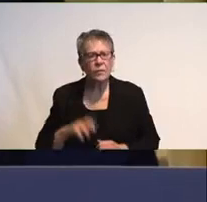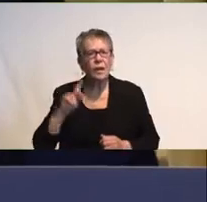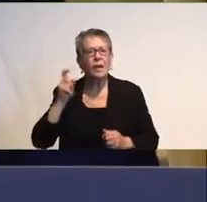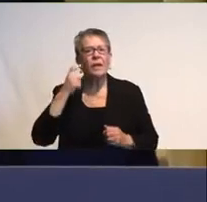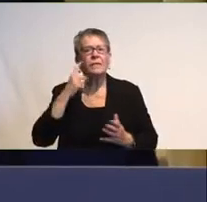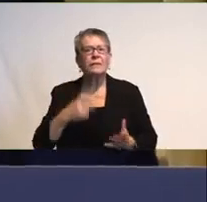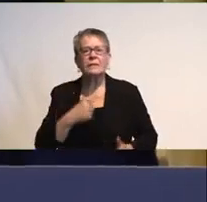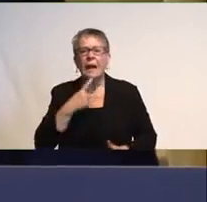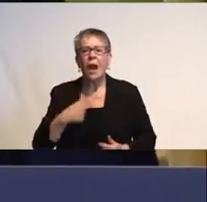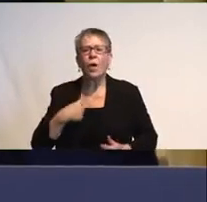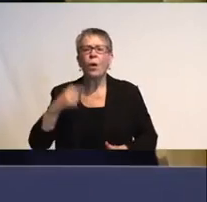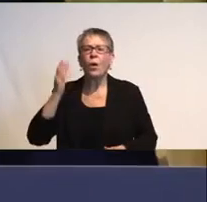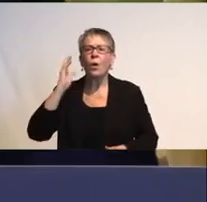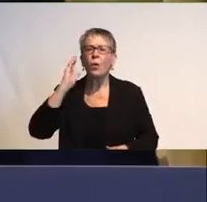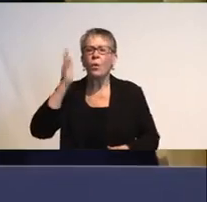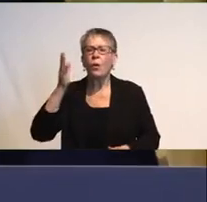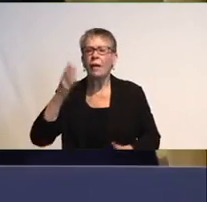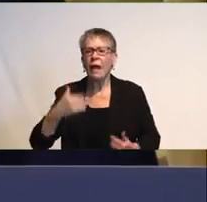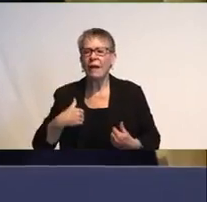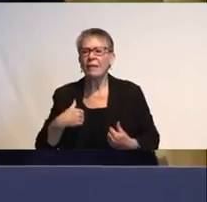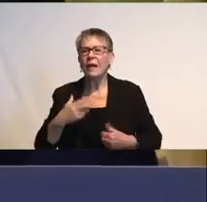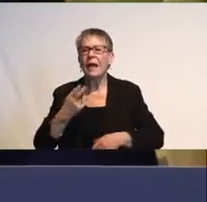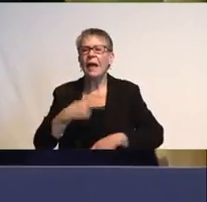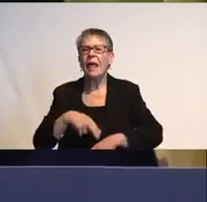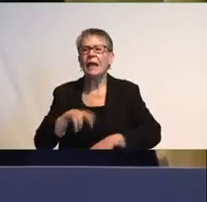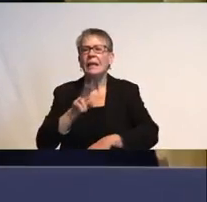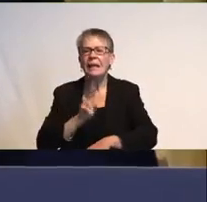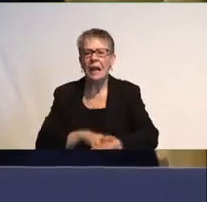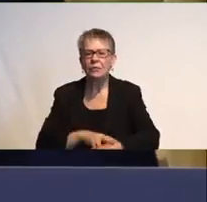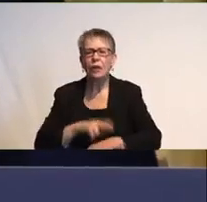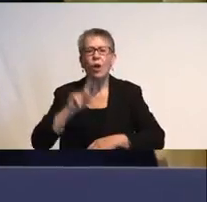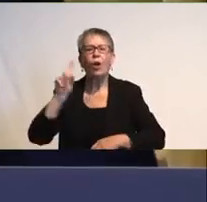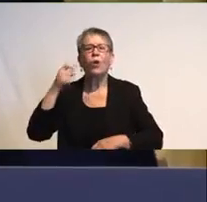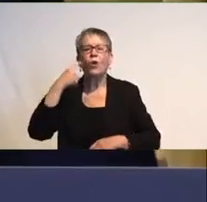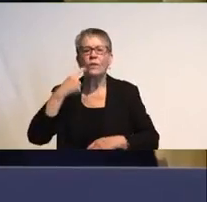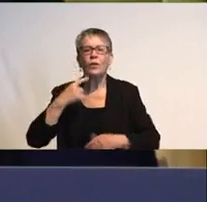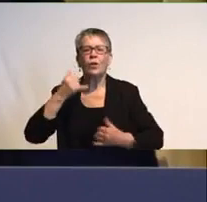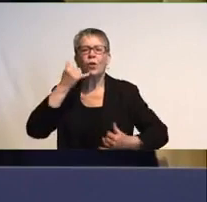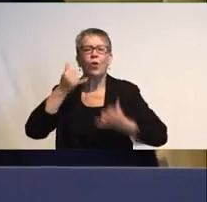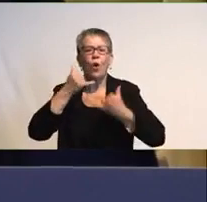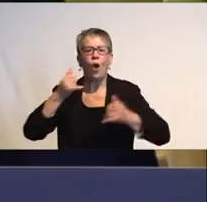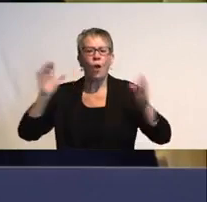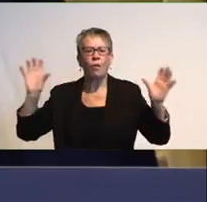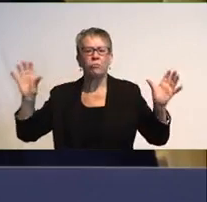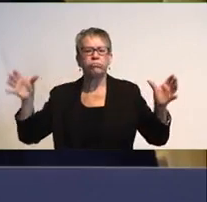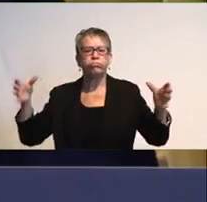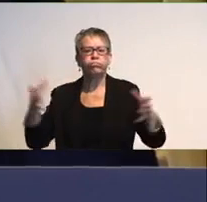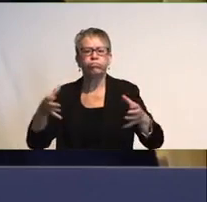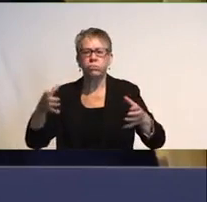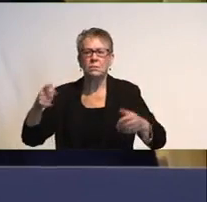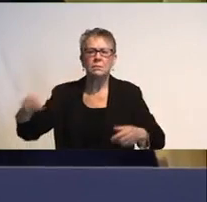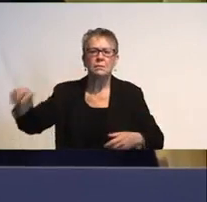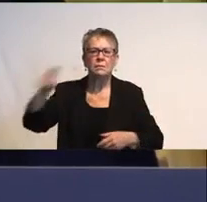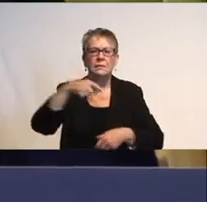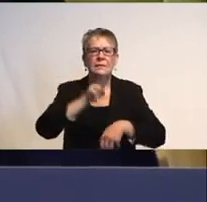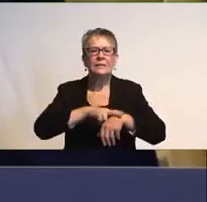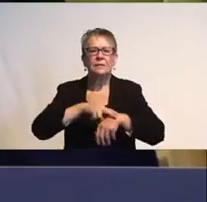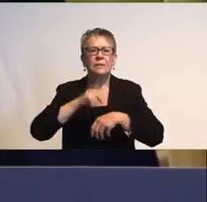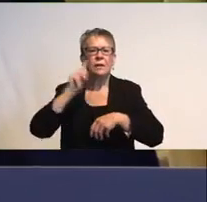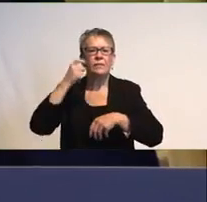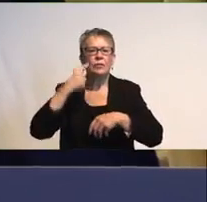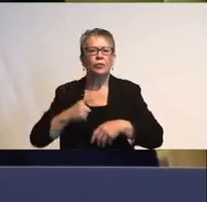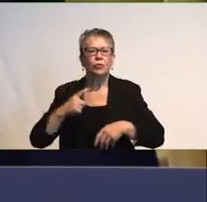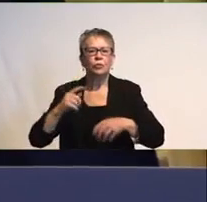the agenda. I think Dustin asked, are we considering requiring boosters at long-term care? We